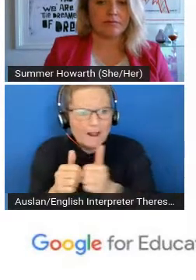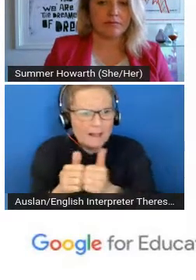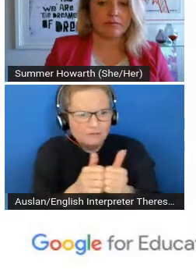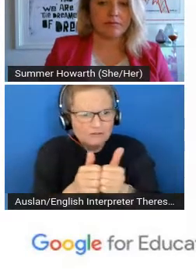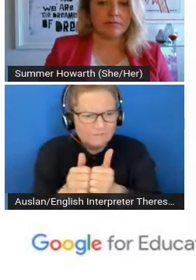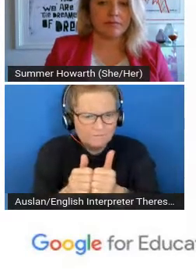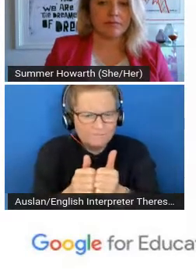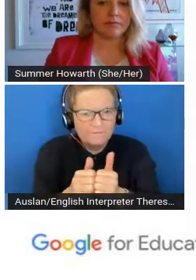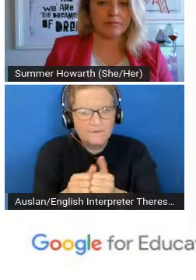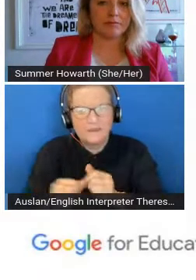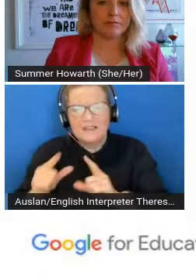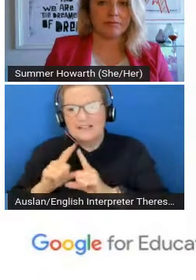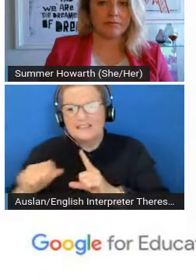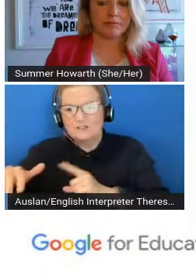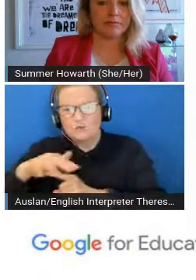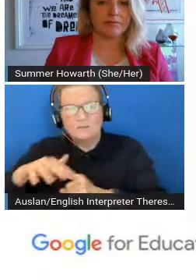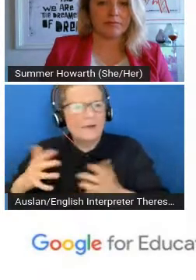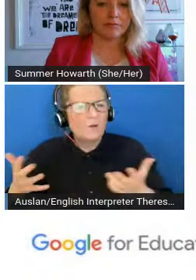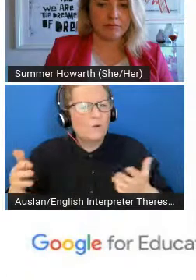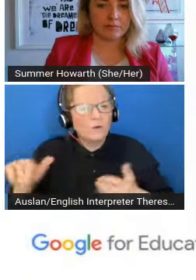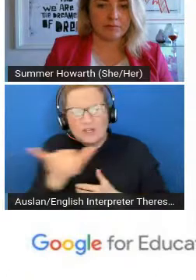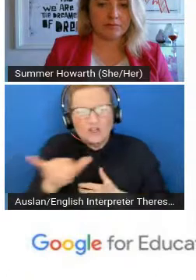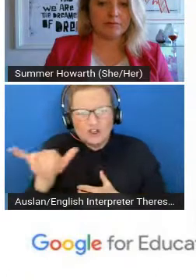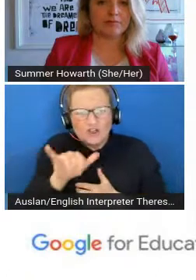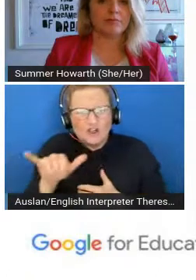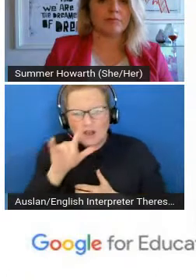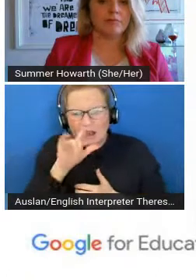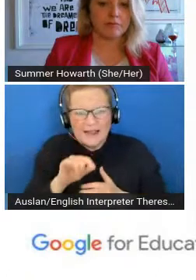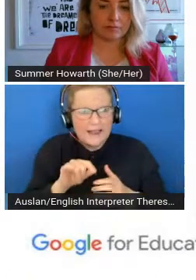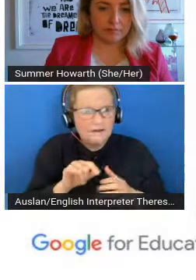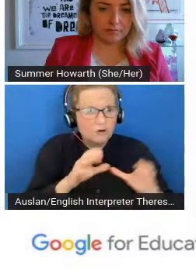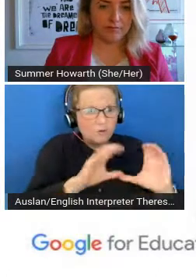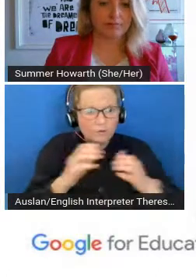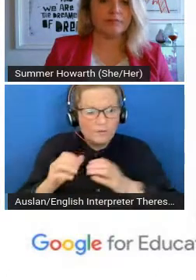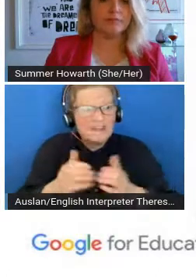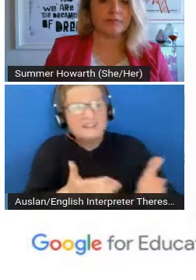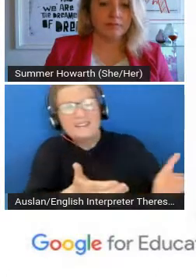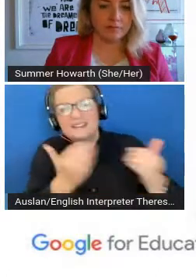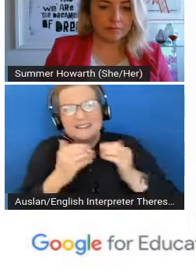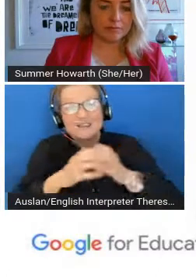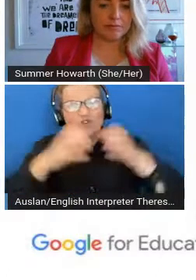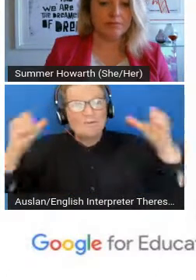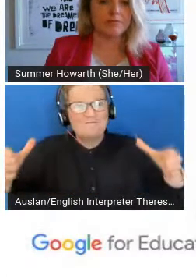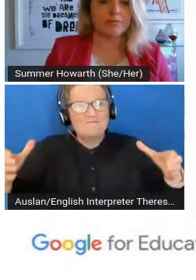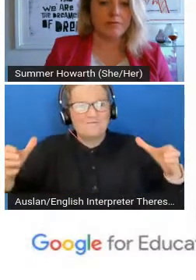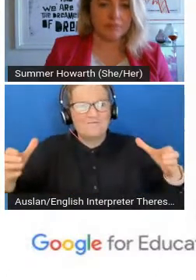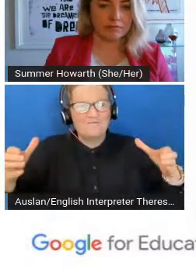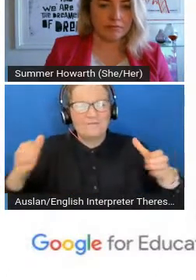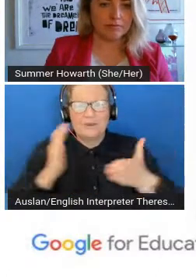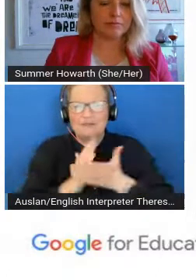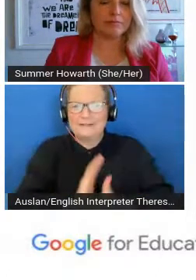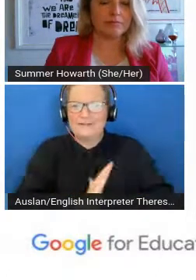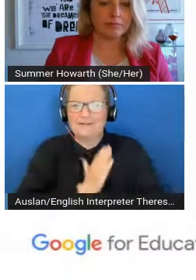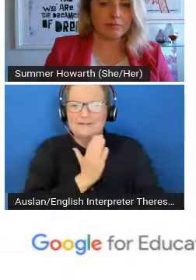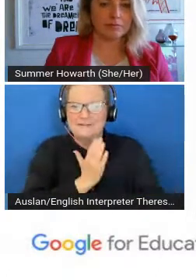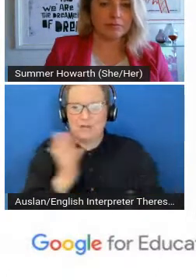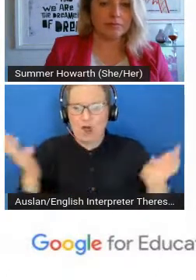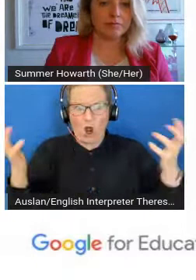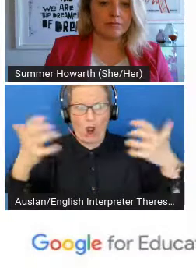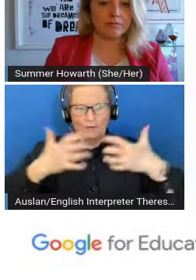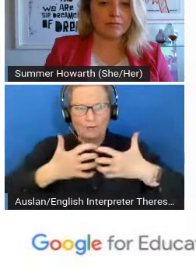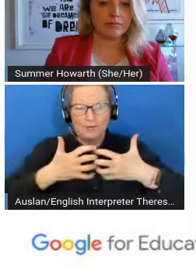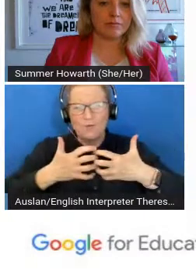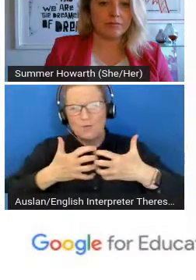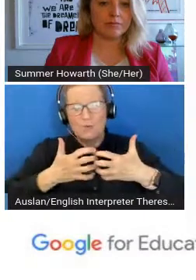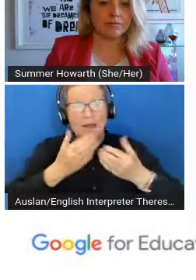space are the learners going to be in so I can call them back together when needed? So this is a really interesting challenge in hybrid. I might have some